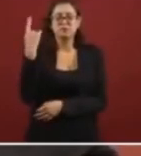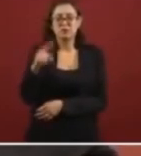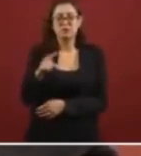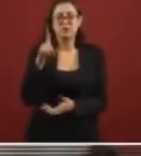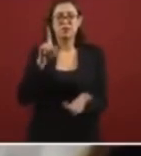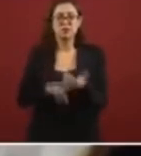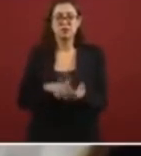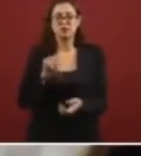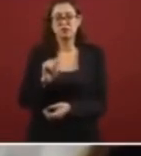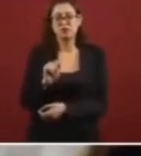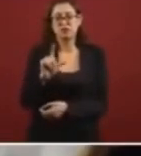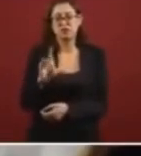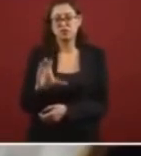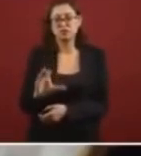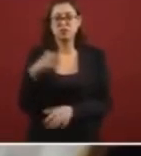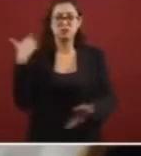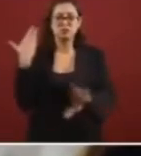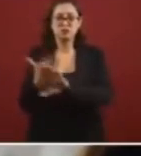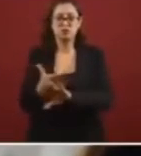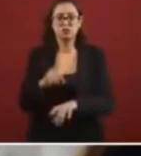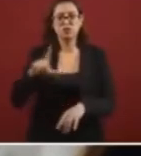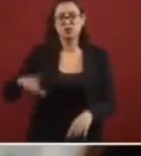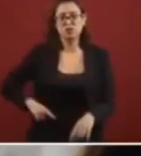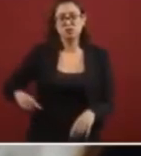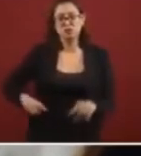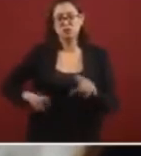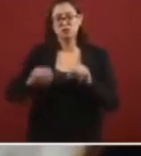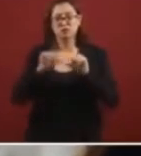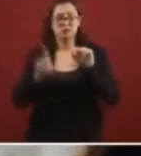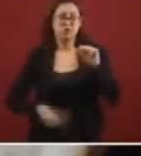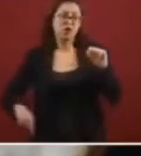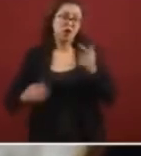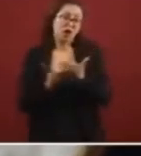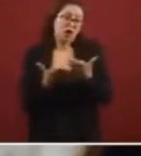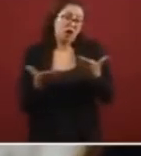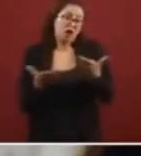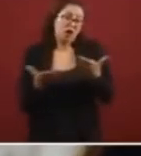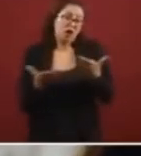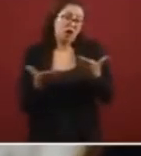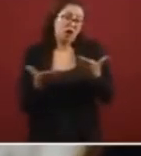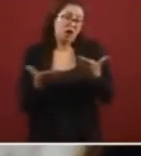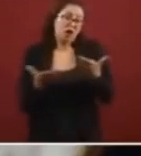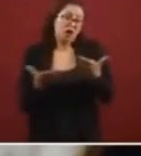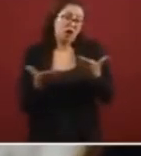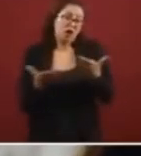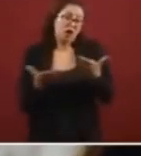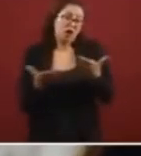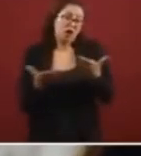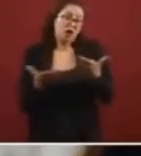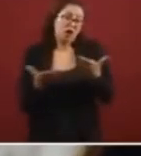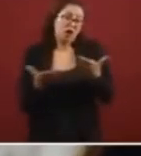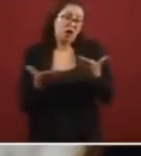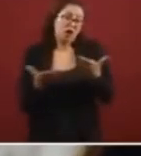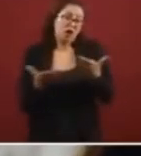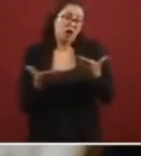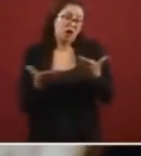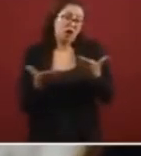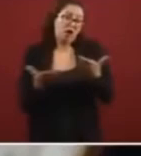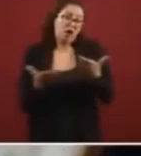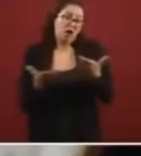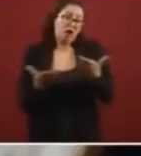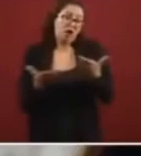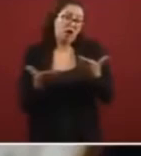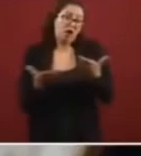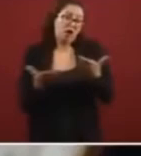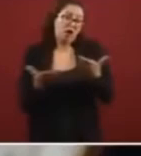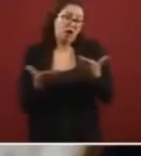una demanda contra el gobierno de México, es decir, que su el gobierno que usted encabeza. So she says, but it's against your